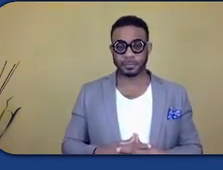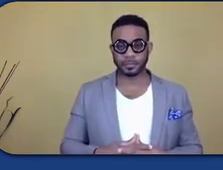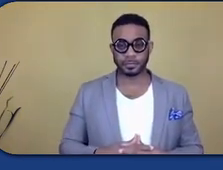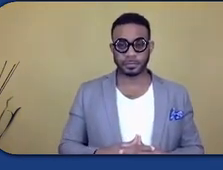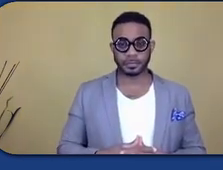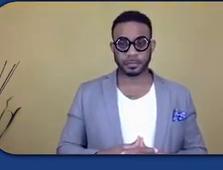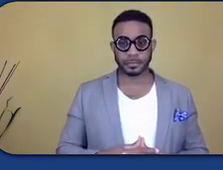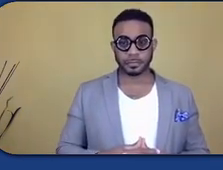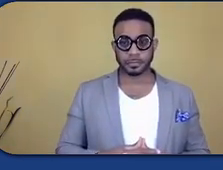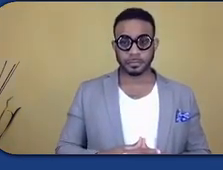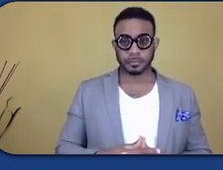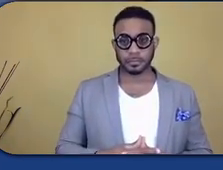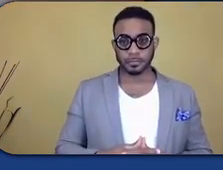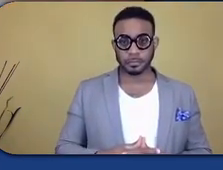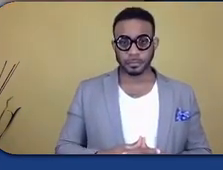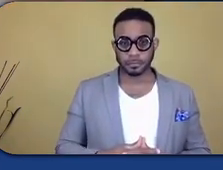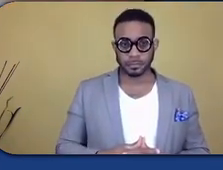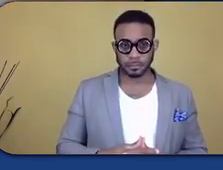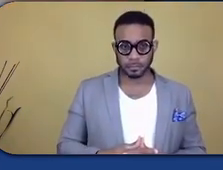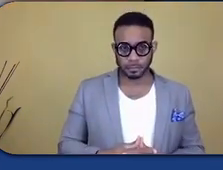everyone.